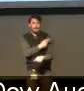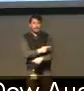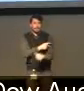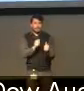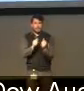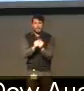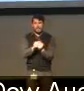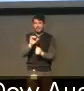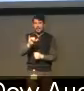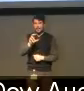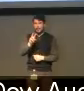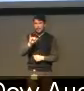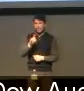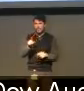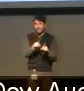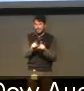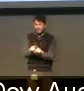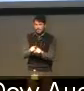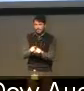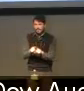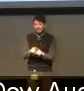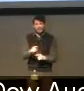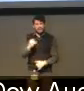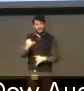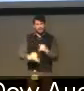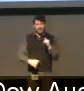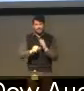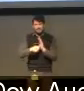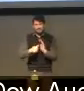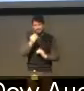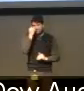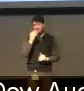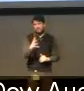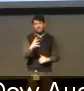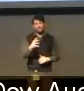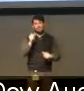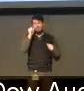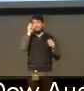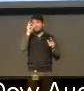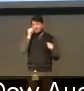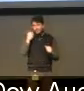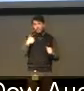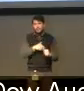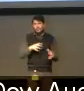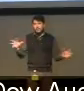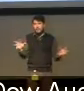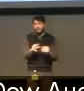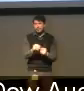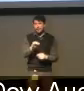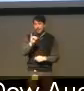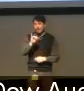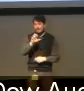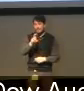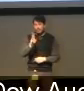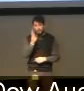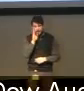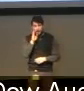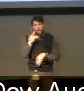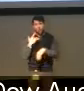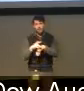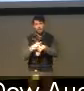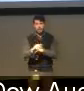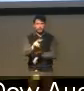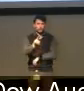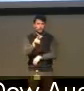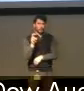emphasize is as we've expanded, it's really been incredible to watch. We're now over 200 ICU beds, and we're ready with provider